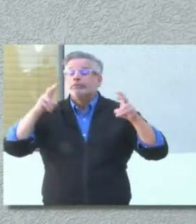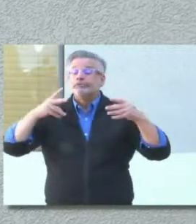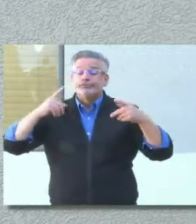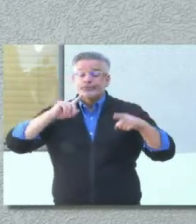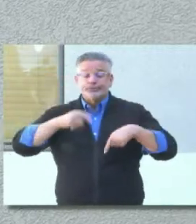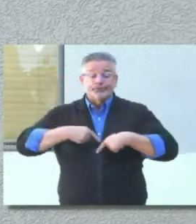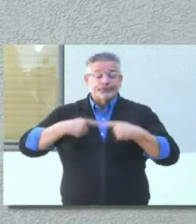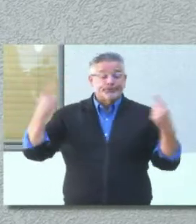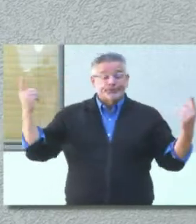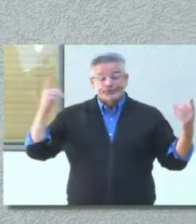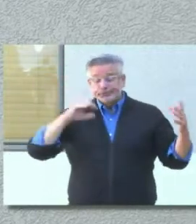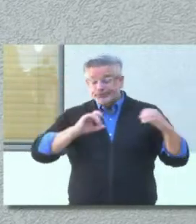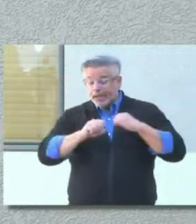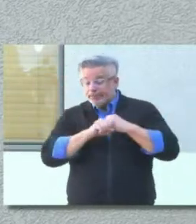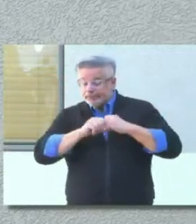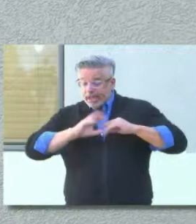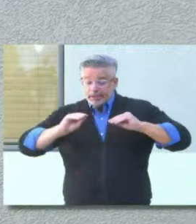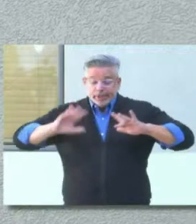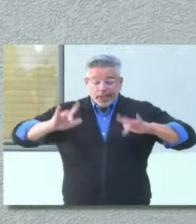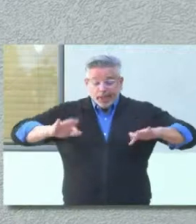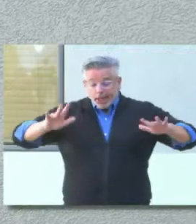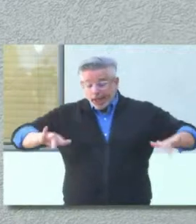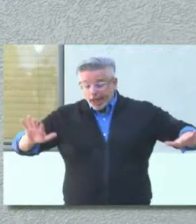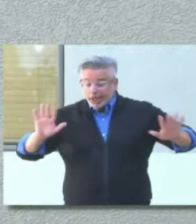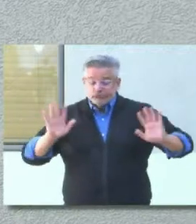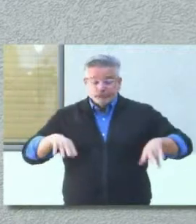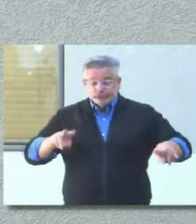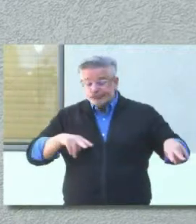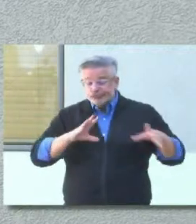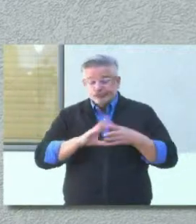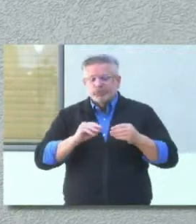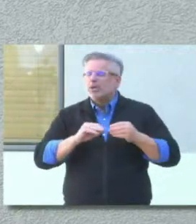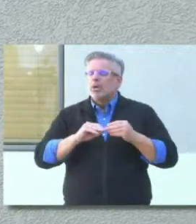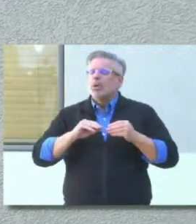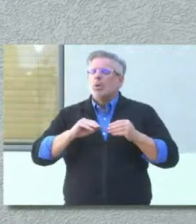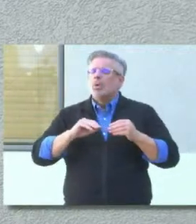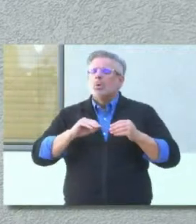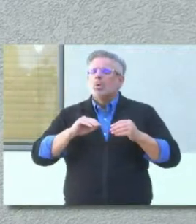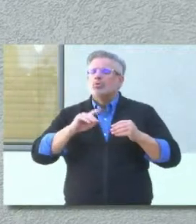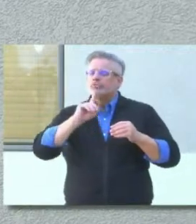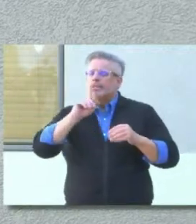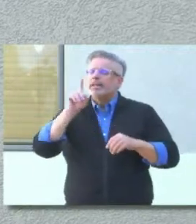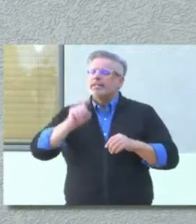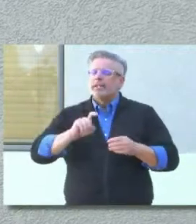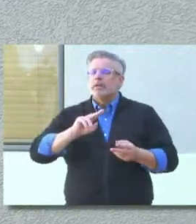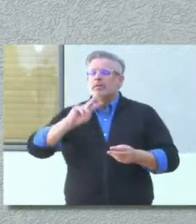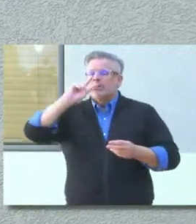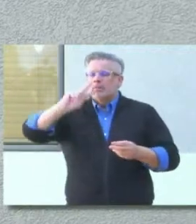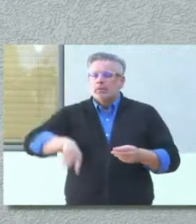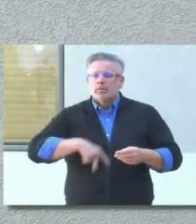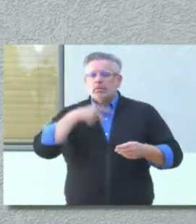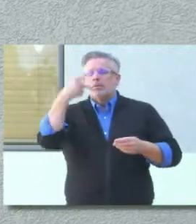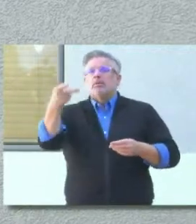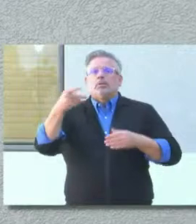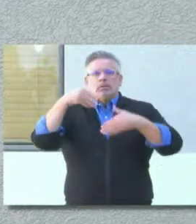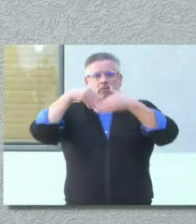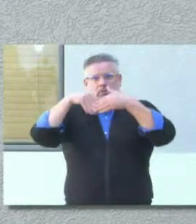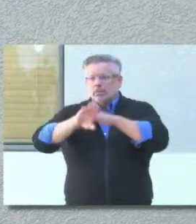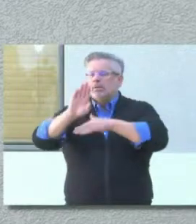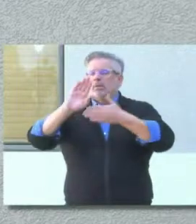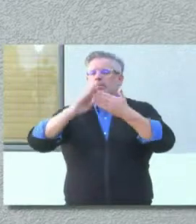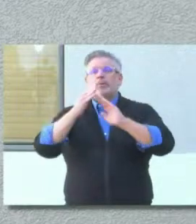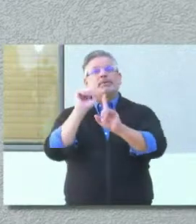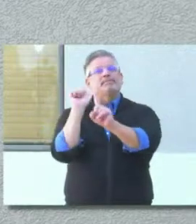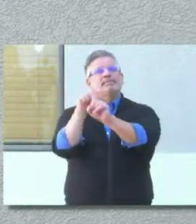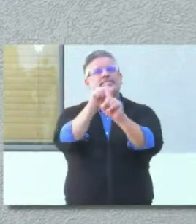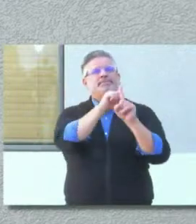through top-down advertising or social media, marketing and messaging campaigns, that we really needed to go into the community, knock